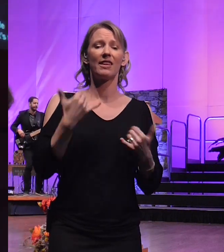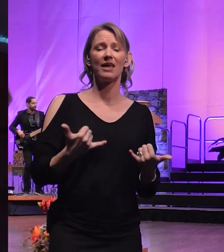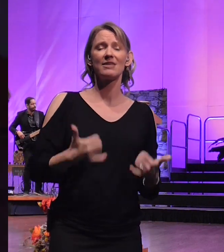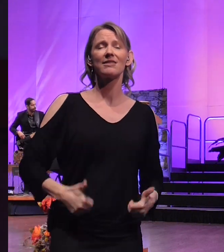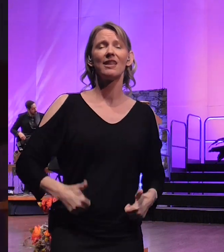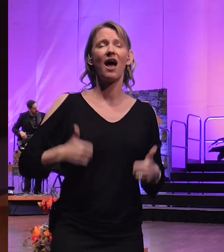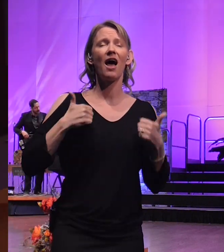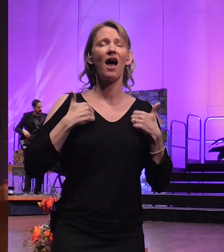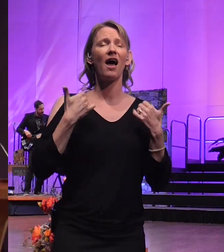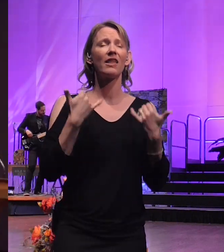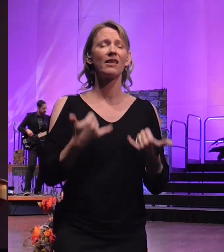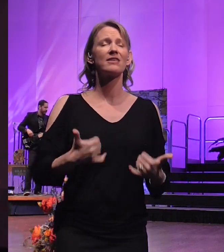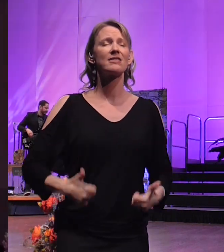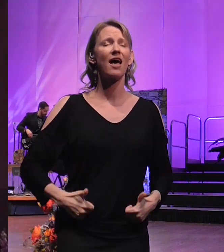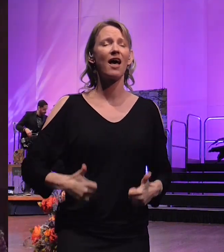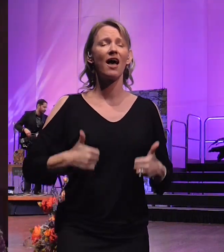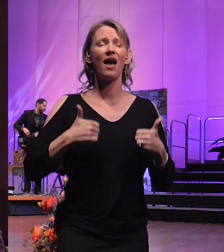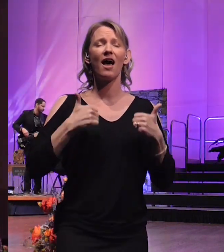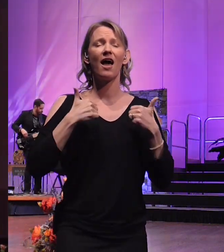This life,